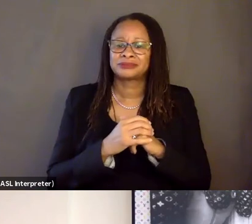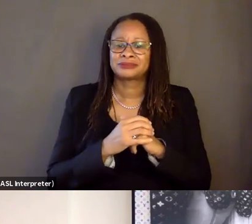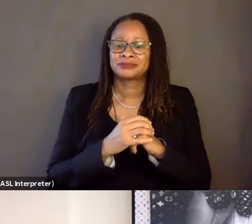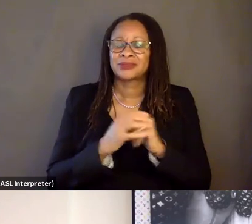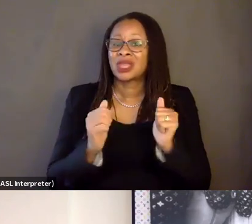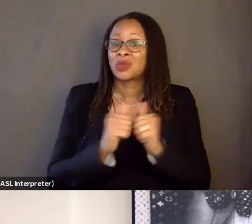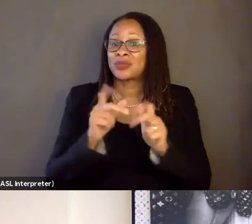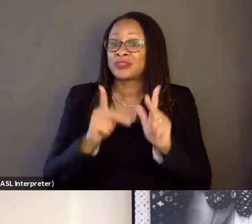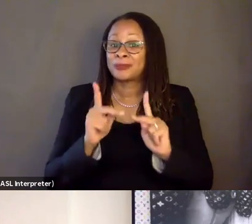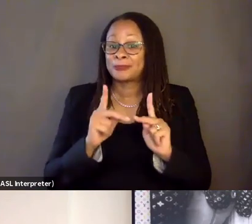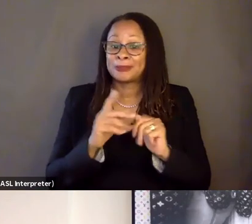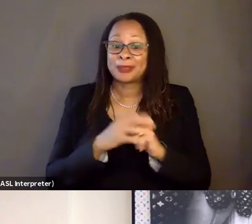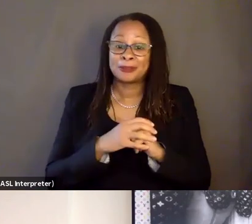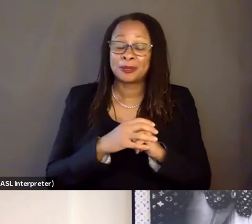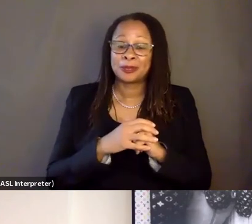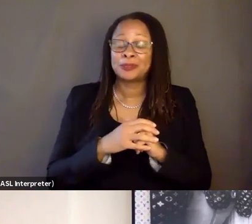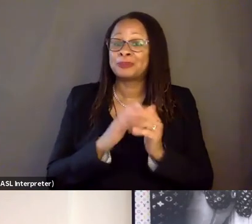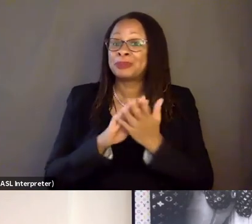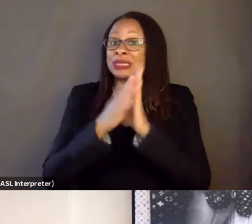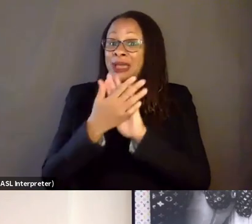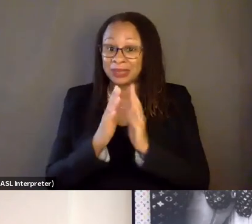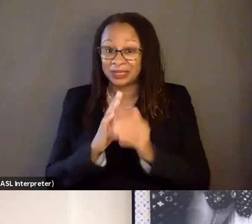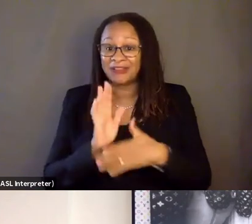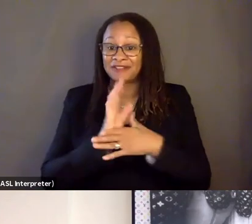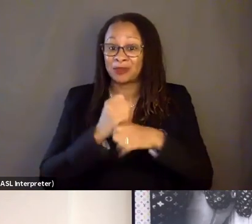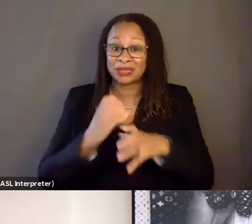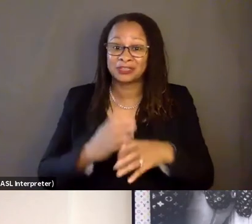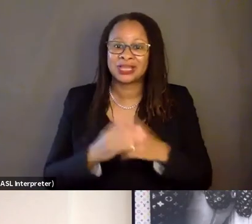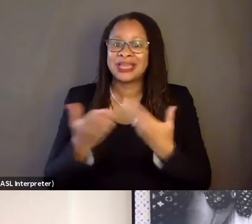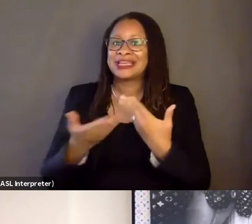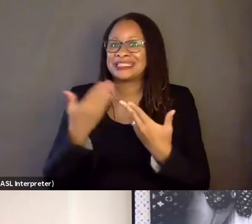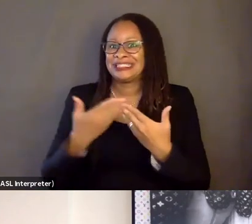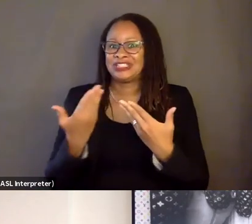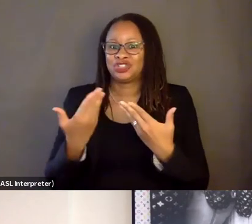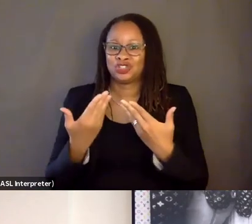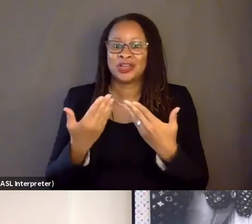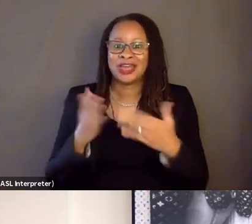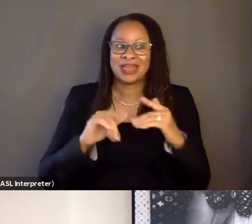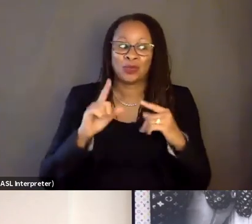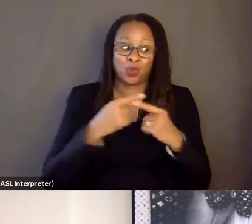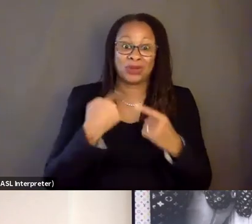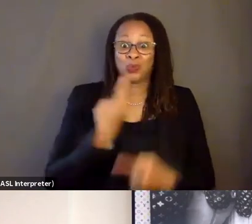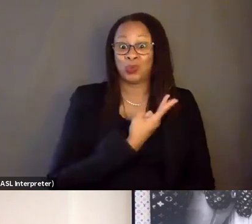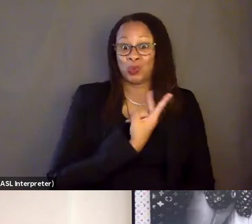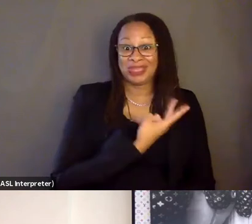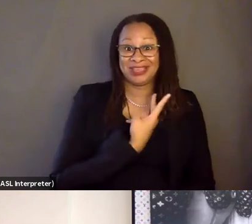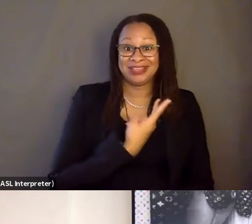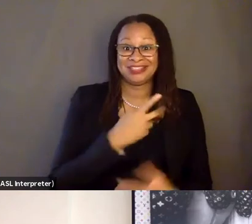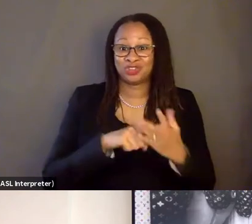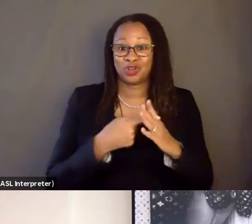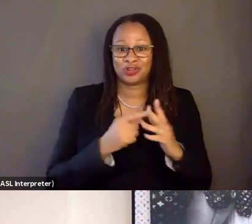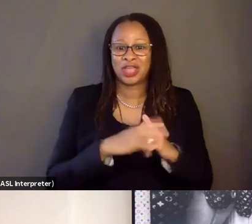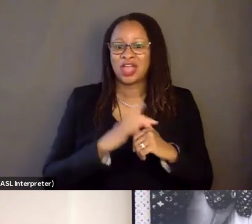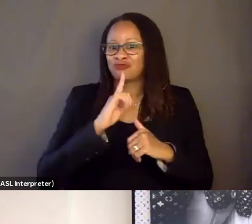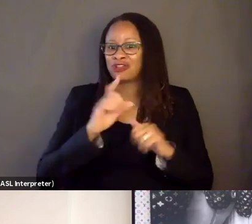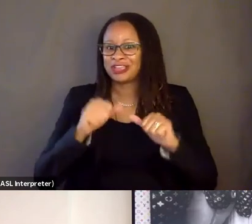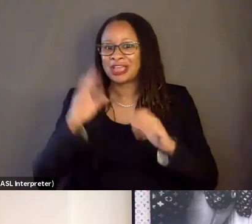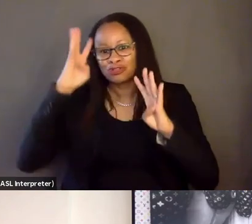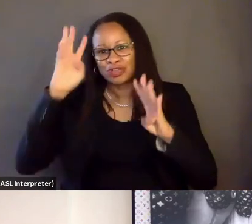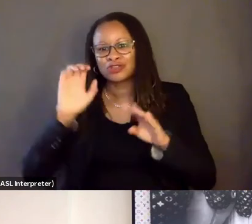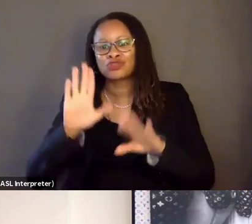people aspiring filmmakers, you know, it's so much easier than when Lisa and I, you know, started in this business. I mean, you really can, you know, create your